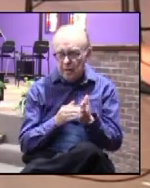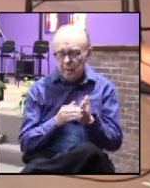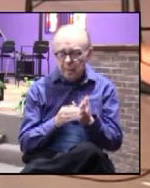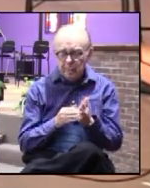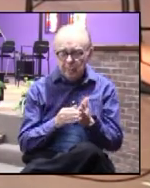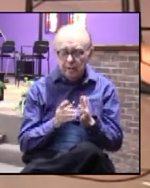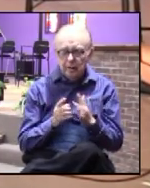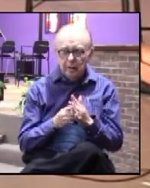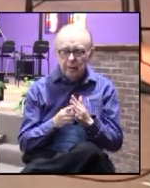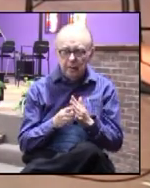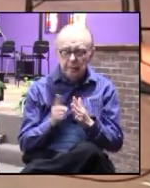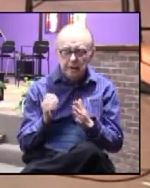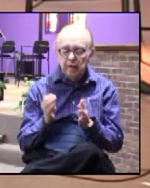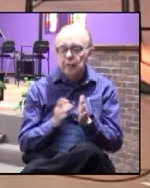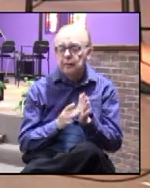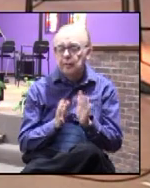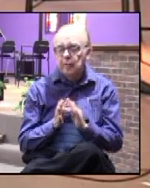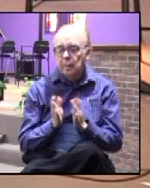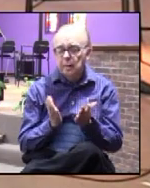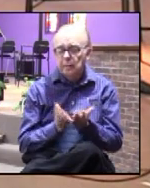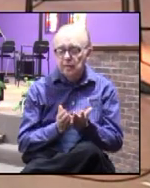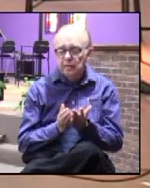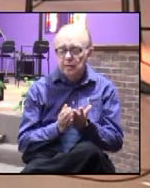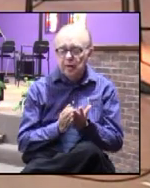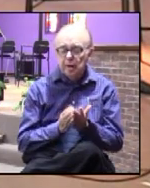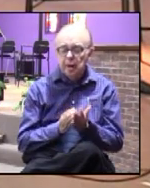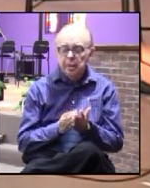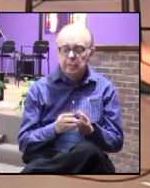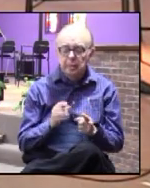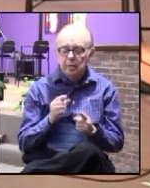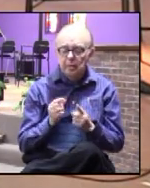very beginning of the Bible in Genesis,